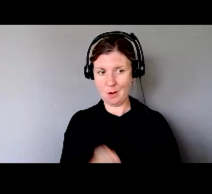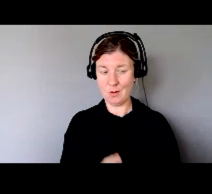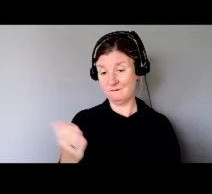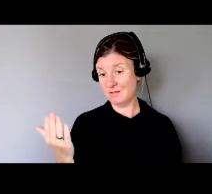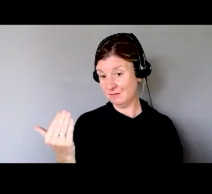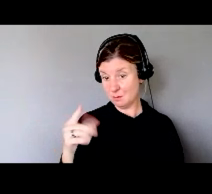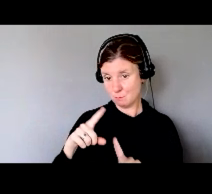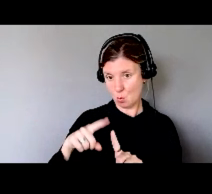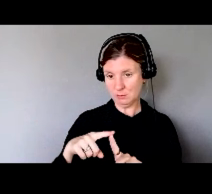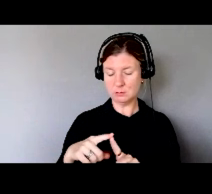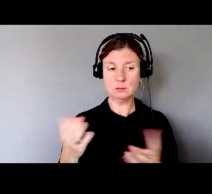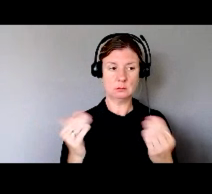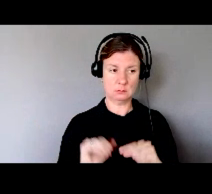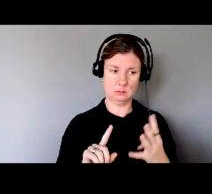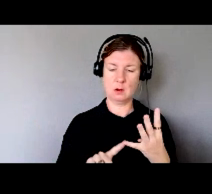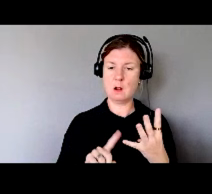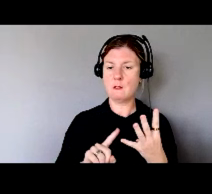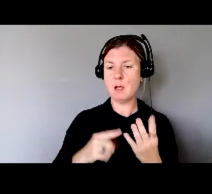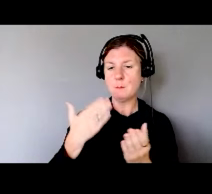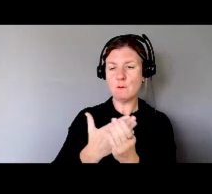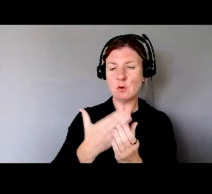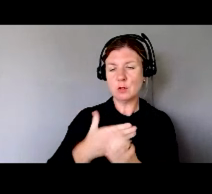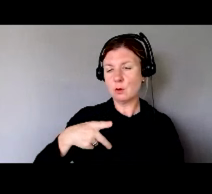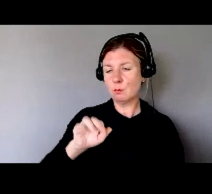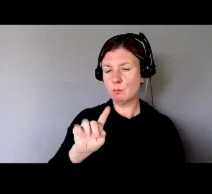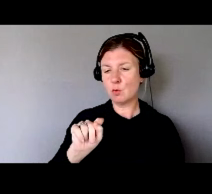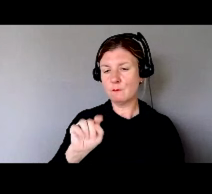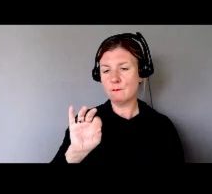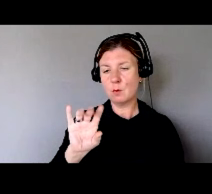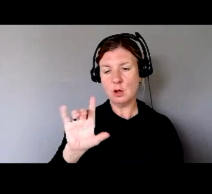section is also scored out of 15 points.